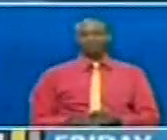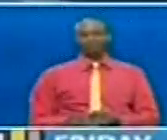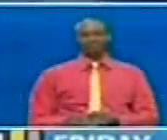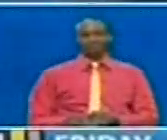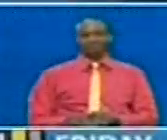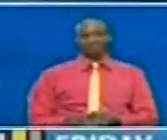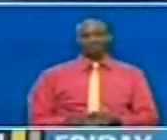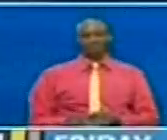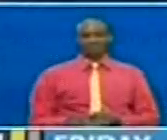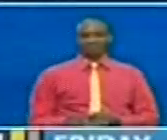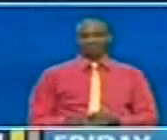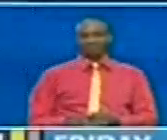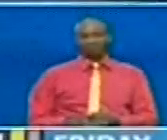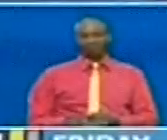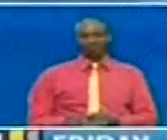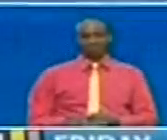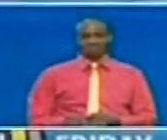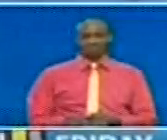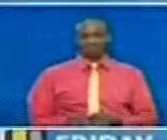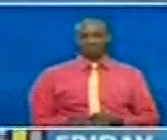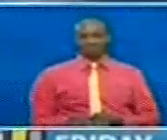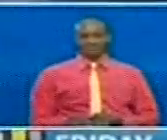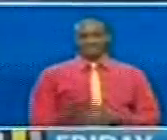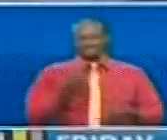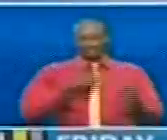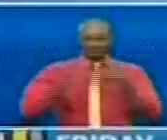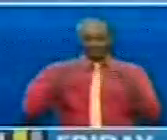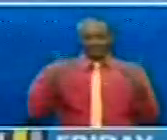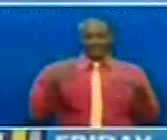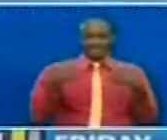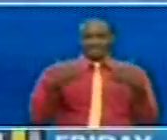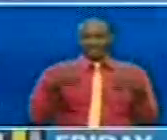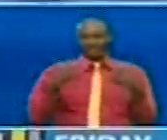Sasa wamempeleka izwe ndani ya ambulance.